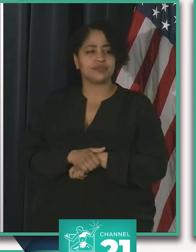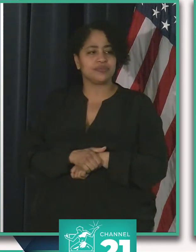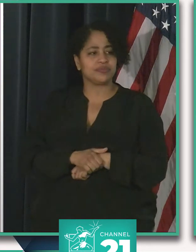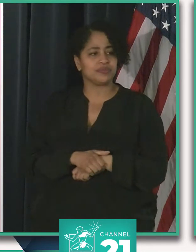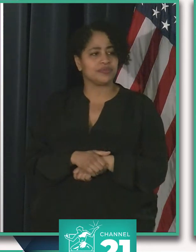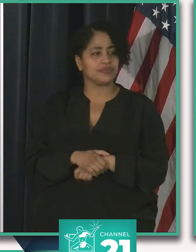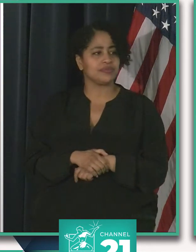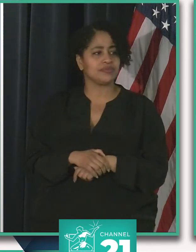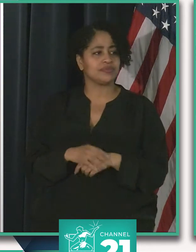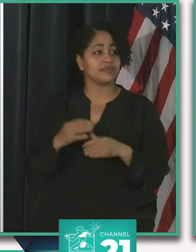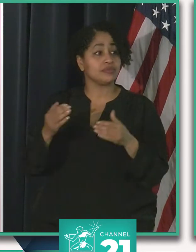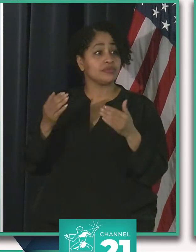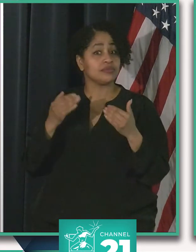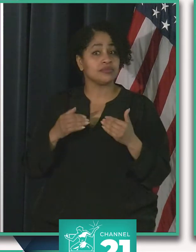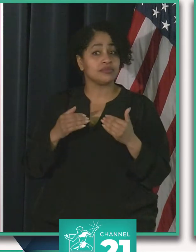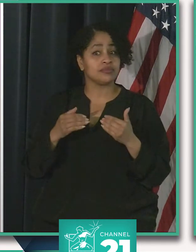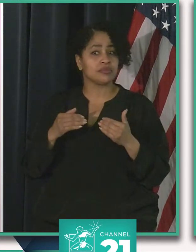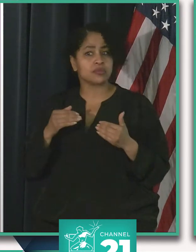Next is